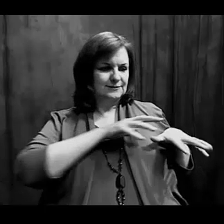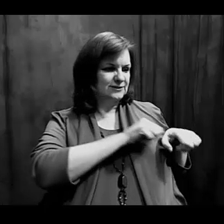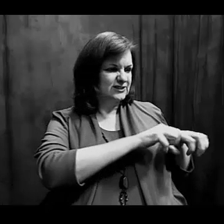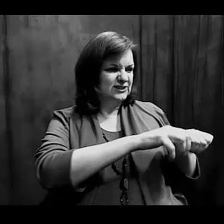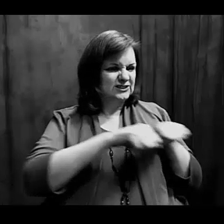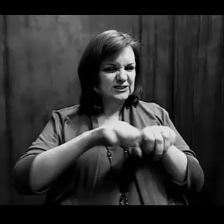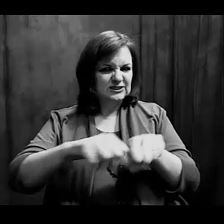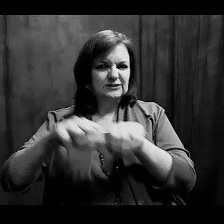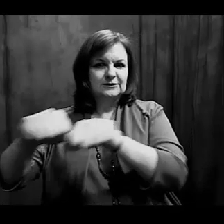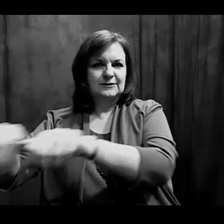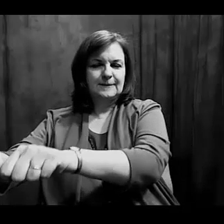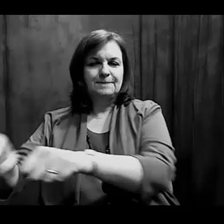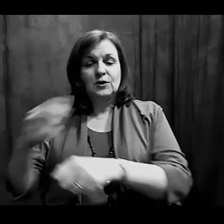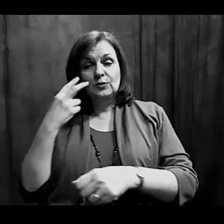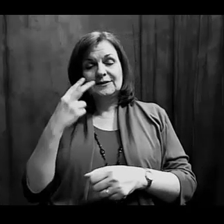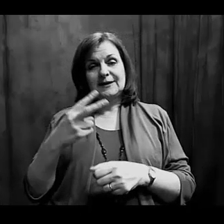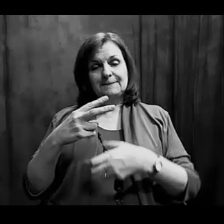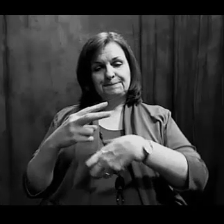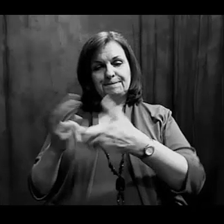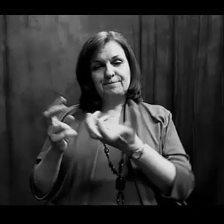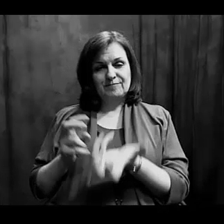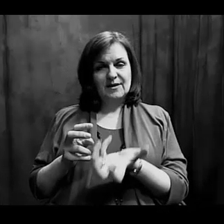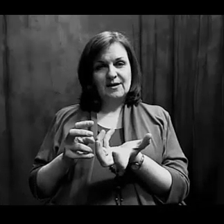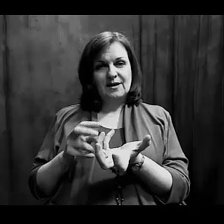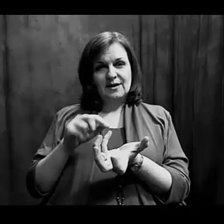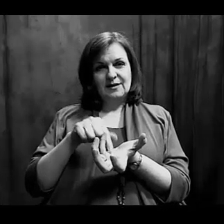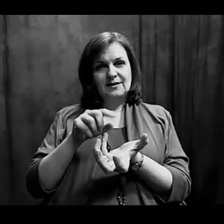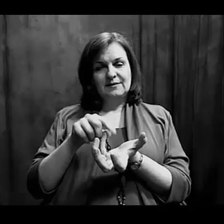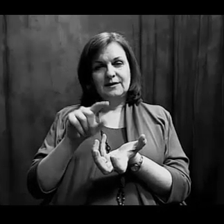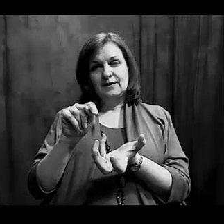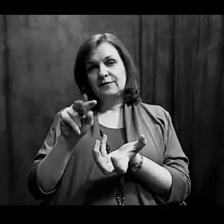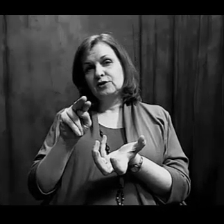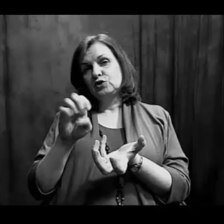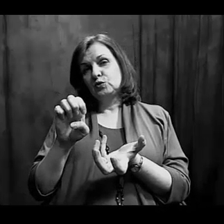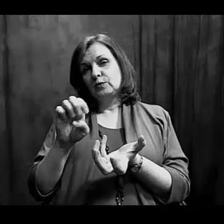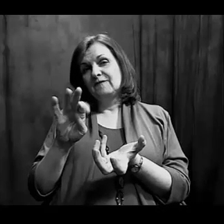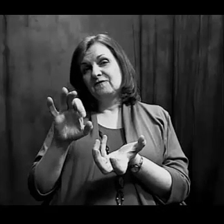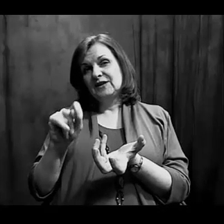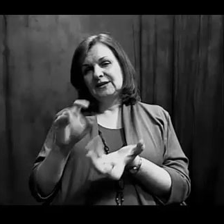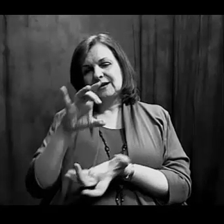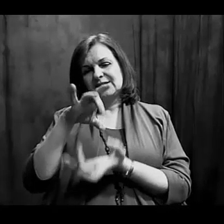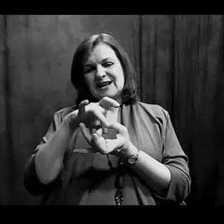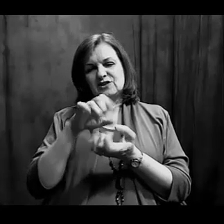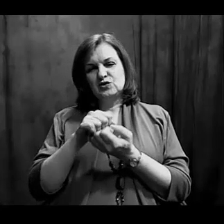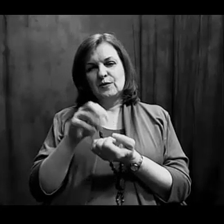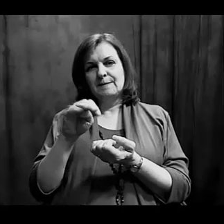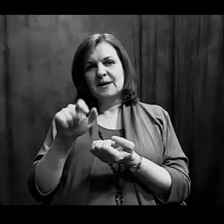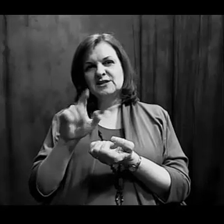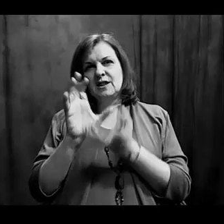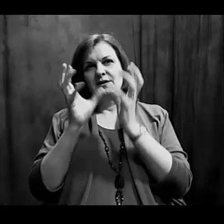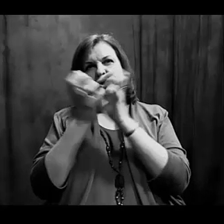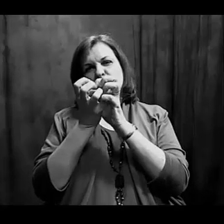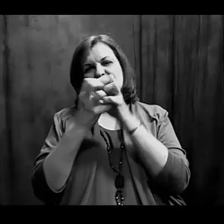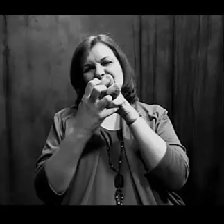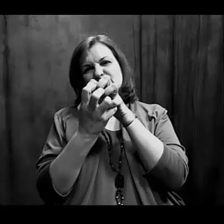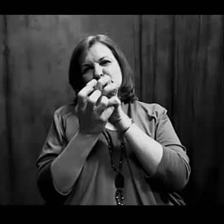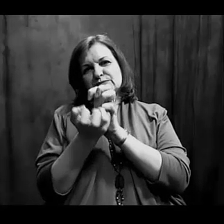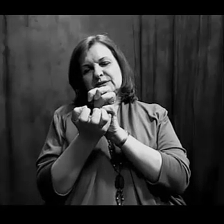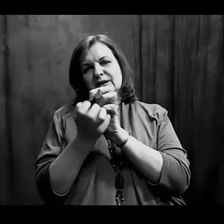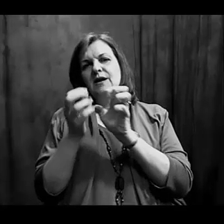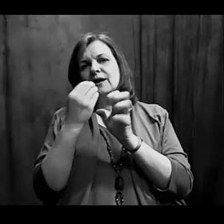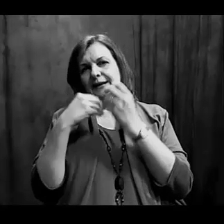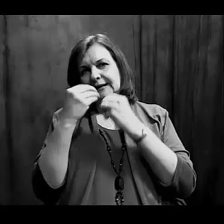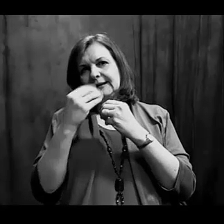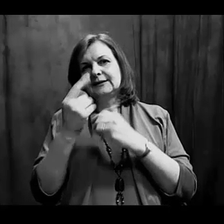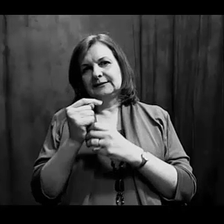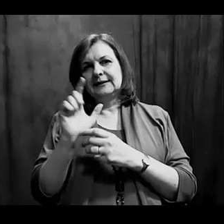line, and here's one eating. See the tube feet attached to the underside